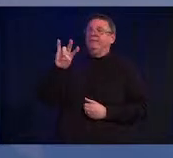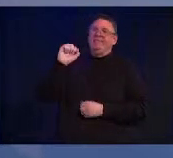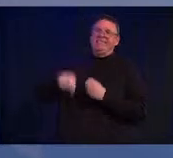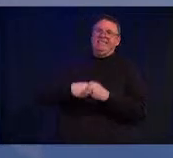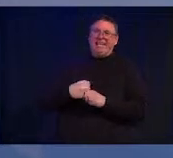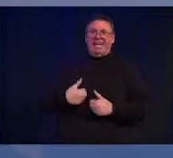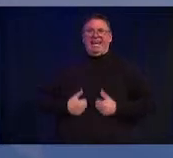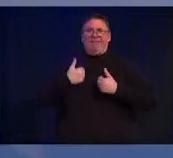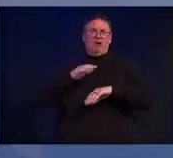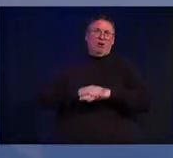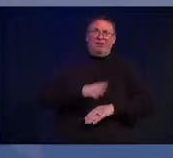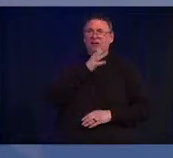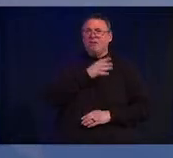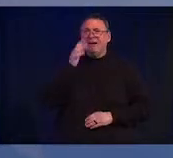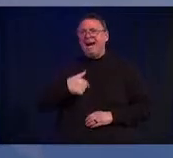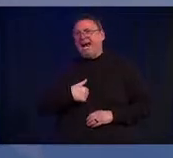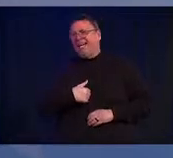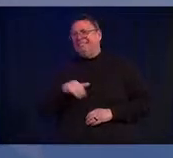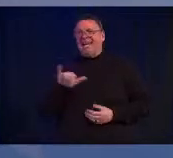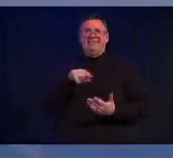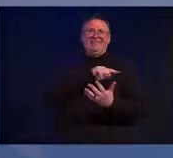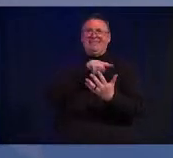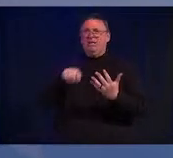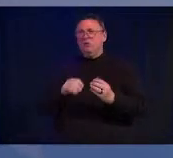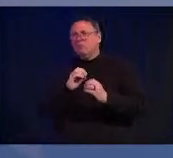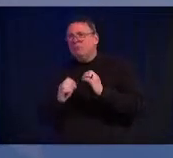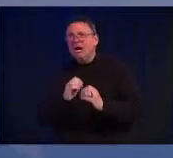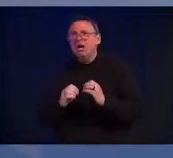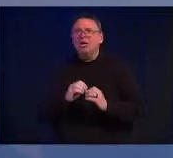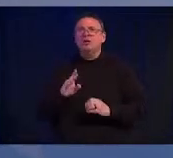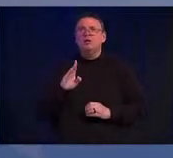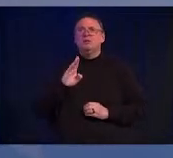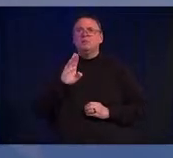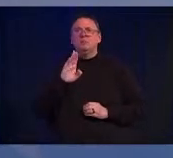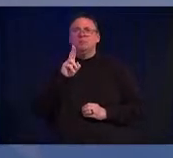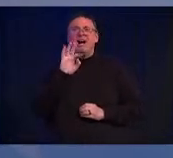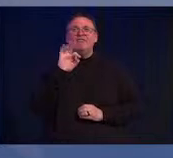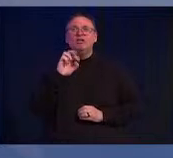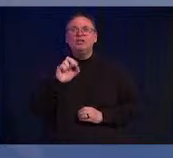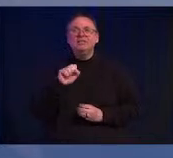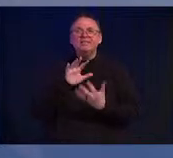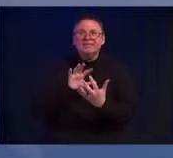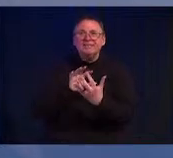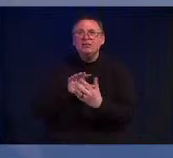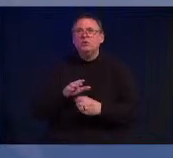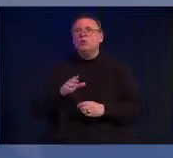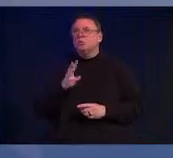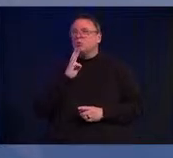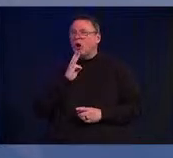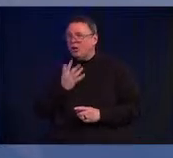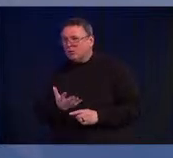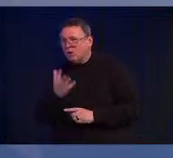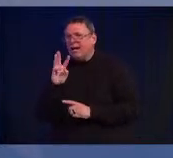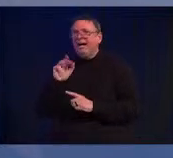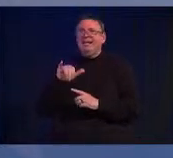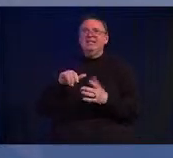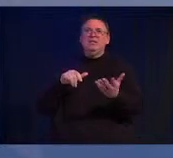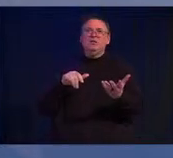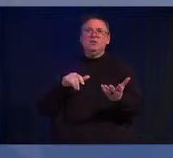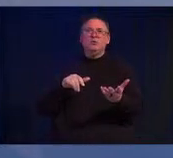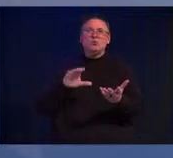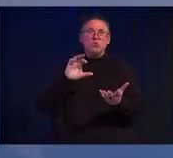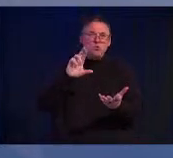farm, have done practices like riparian buffers, grass waterways, cover crops. The only one here, I